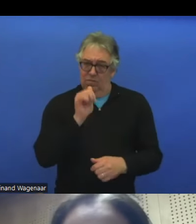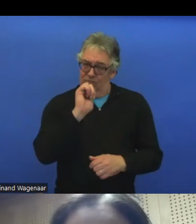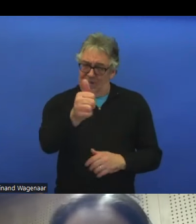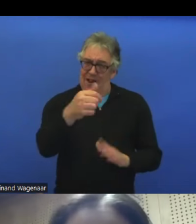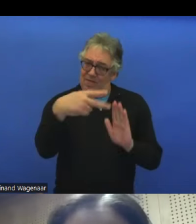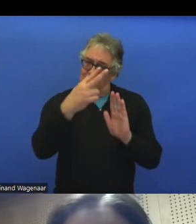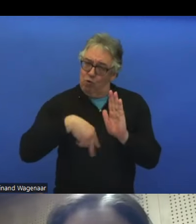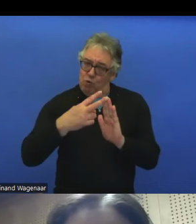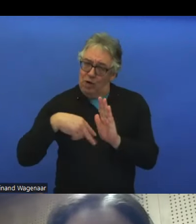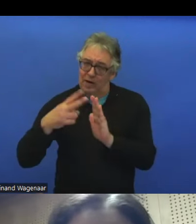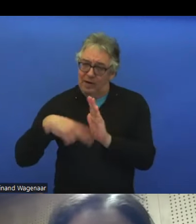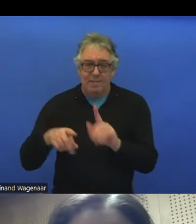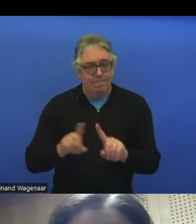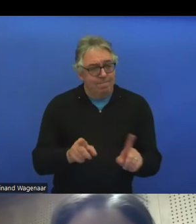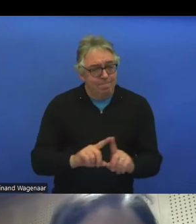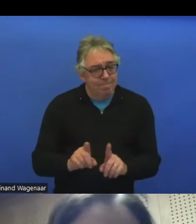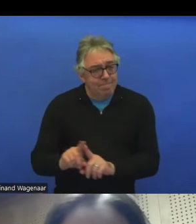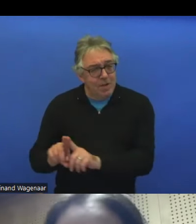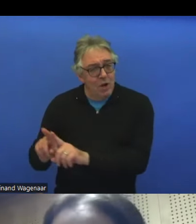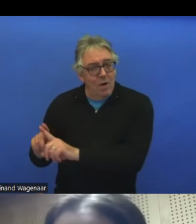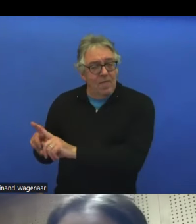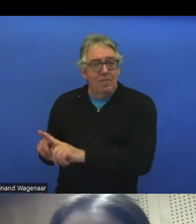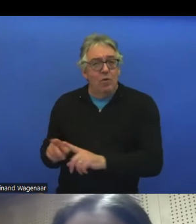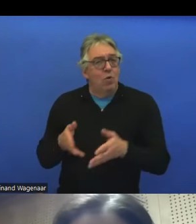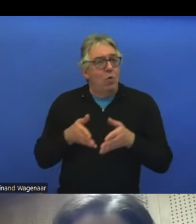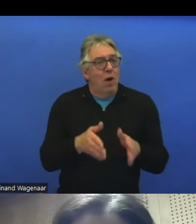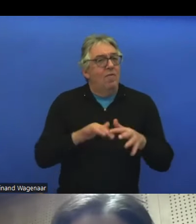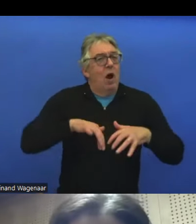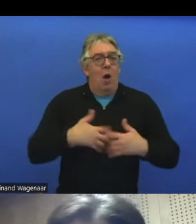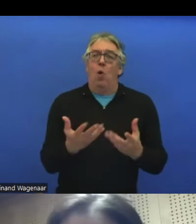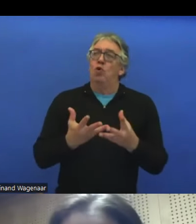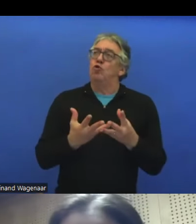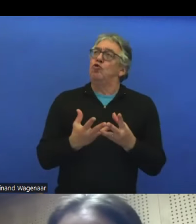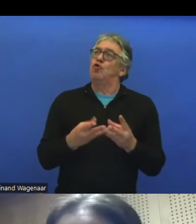all the solutions to statelessness. It's quite an interesting document, just